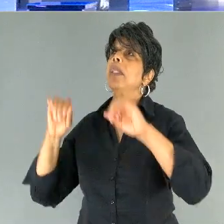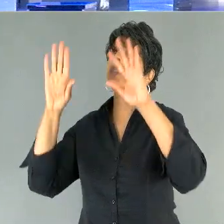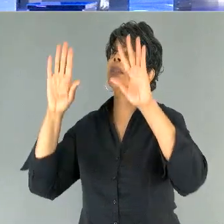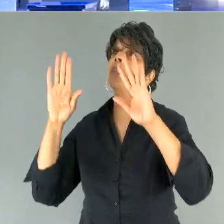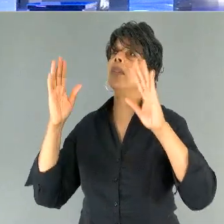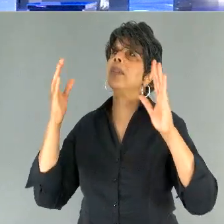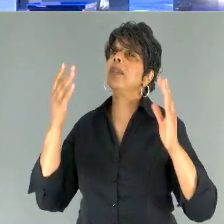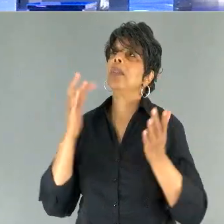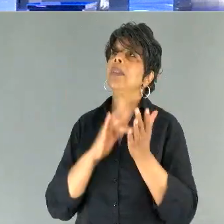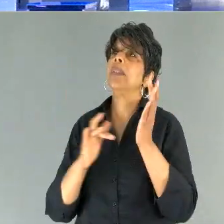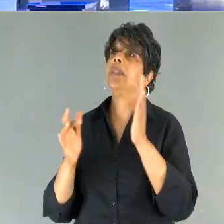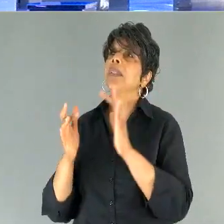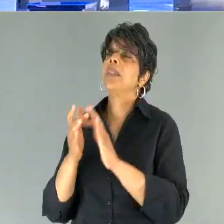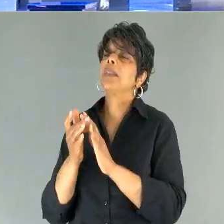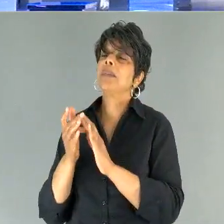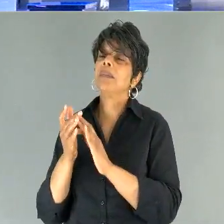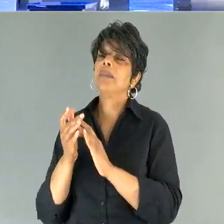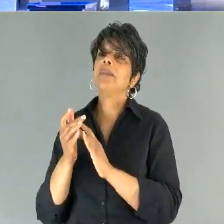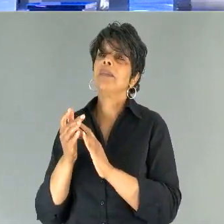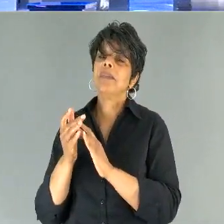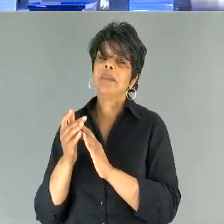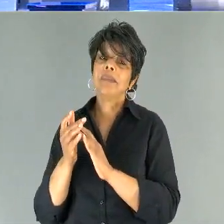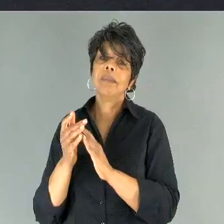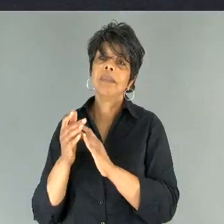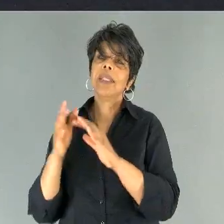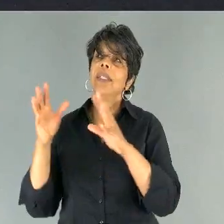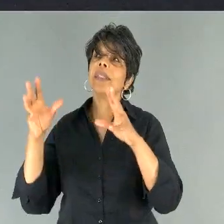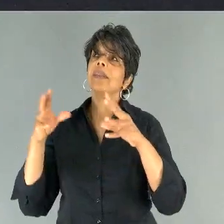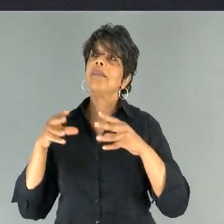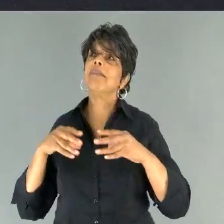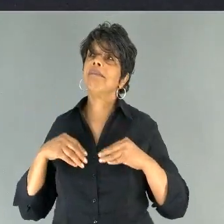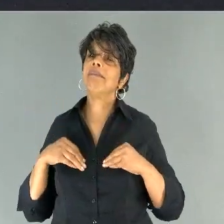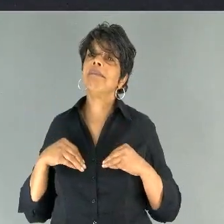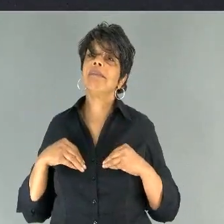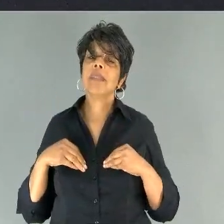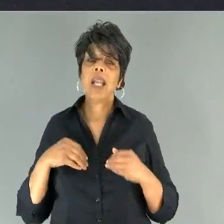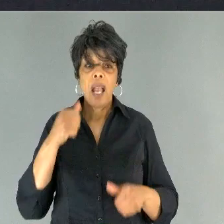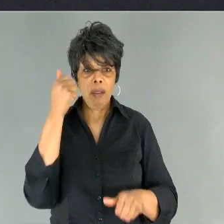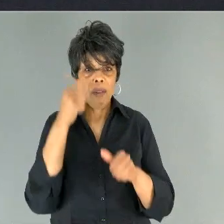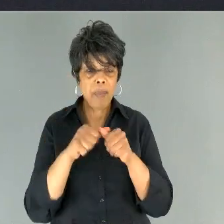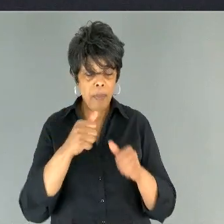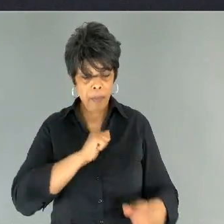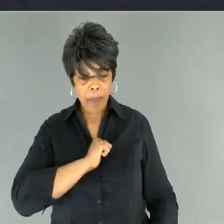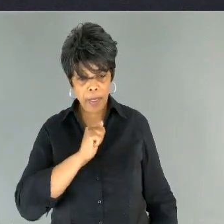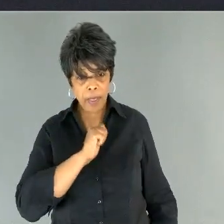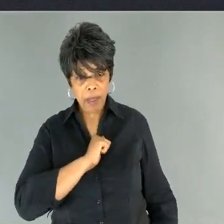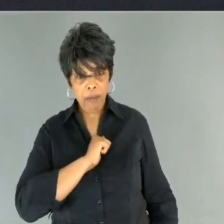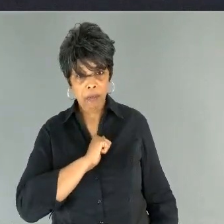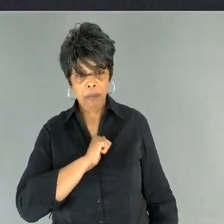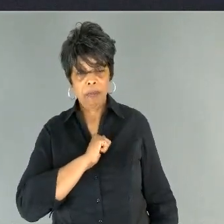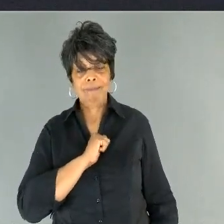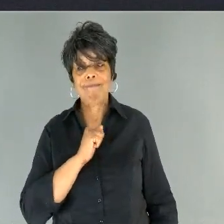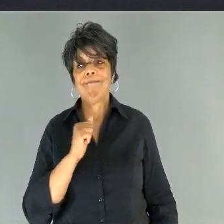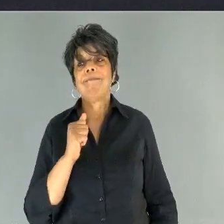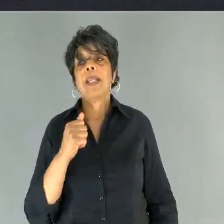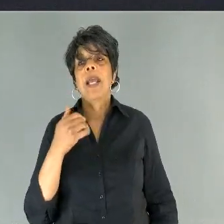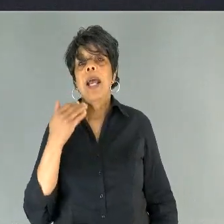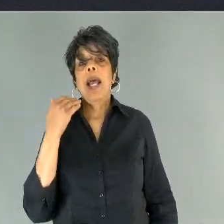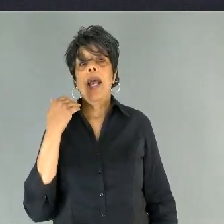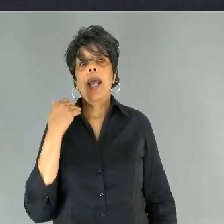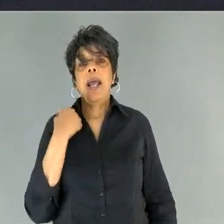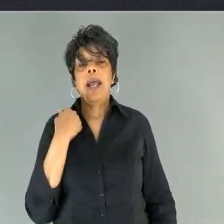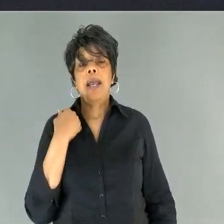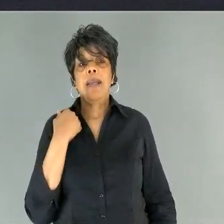I realized that I was going through a season in my life where I knew right and I was